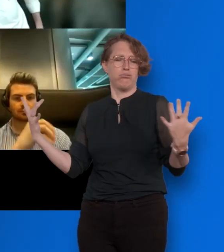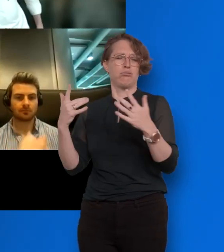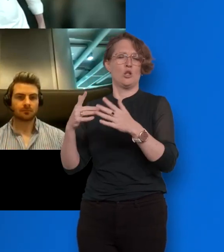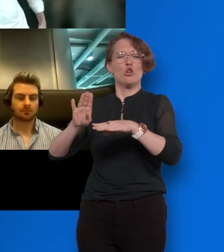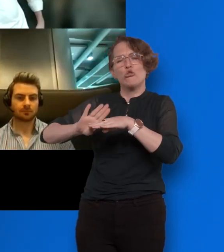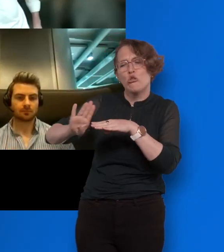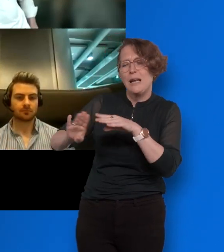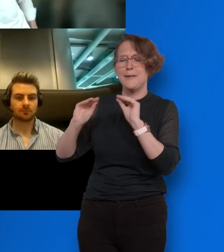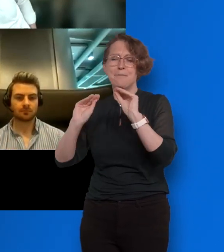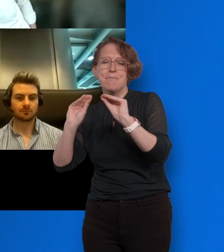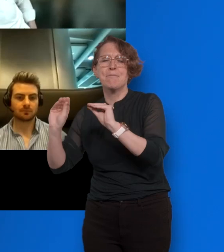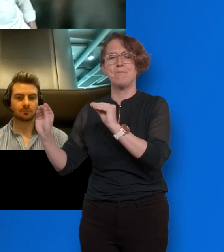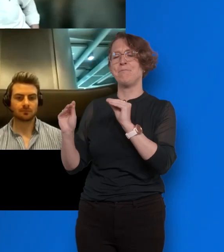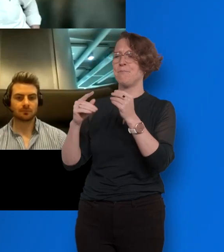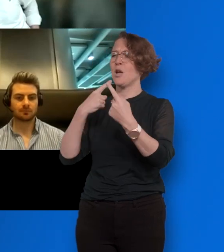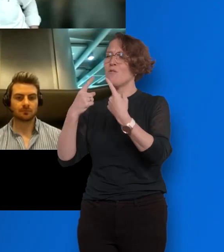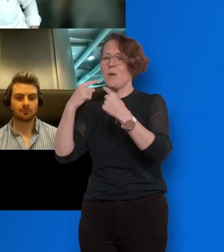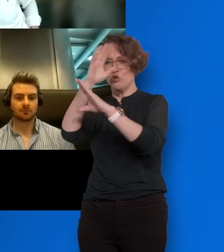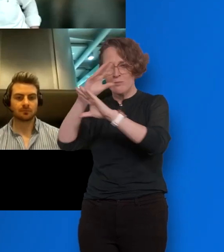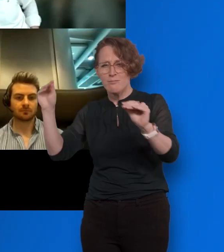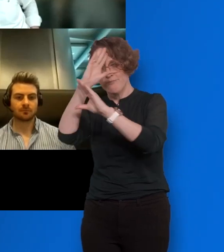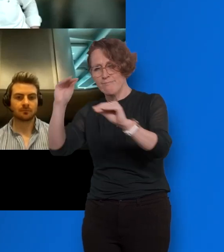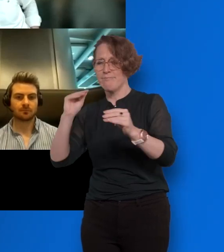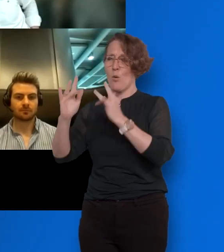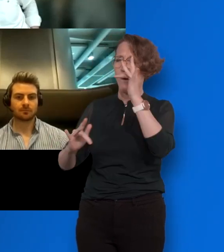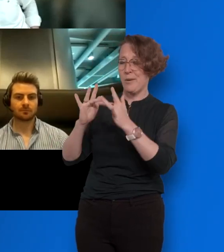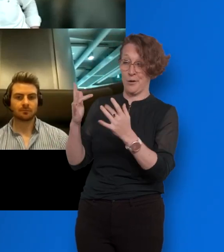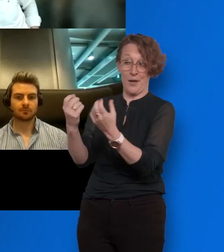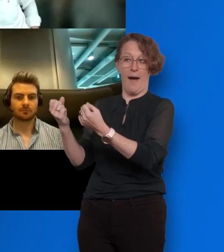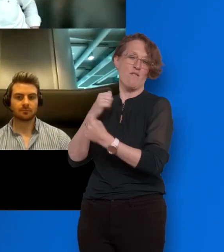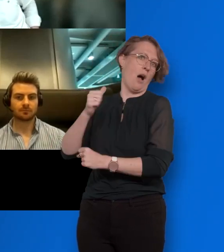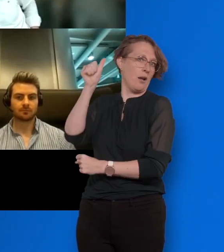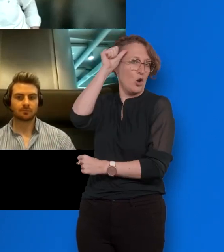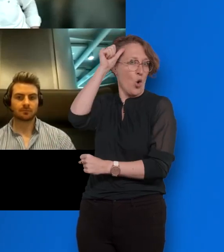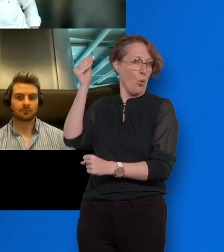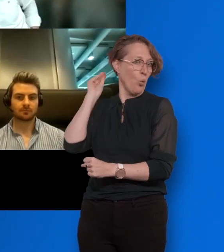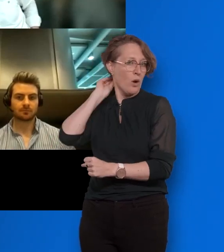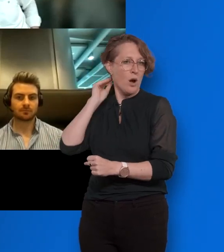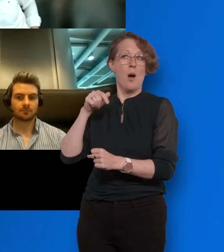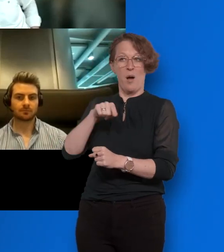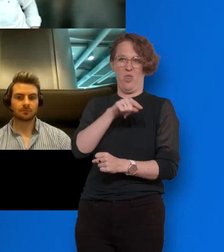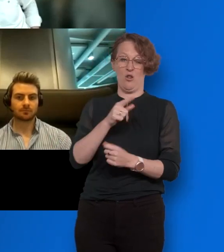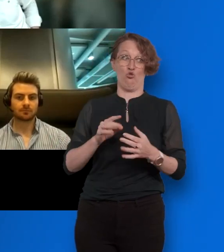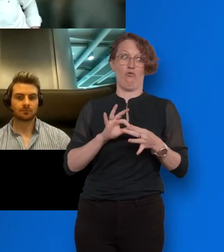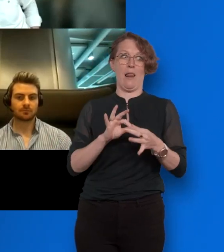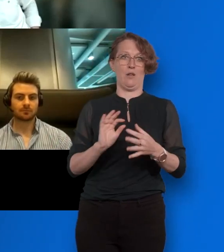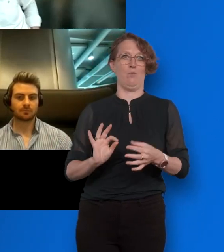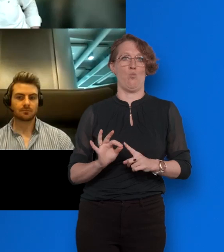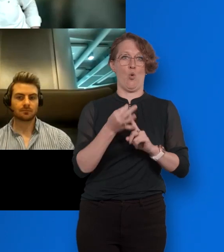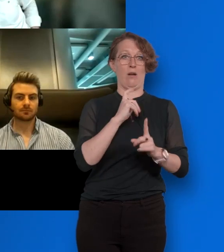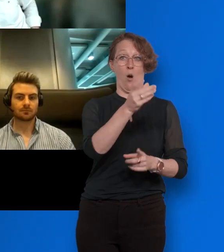training sessions, information sessions, webinars, and so on. So it's definitely a very relevant point to raise,